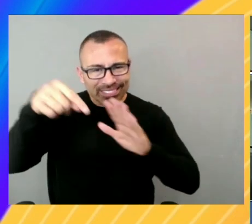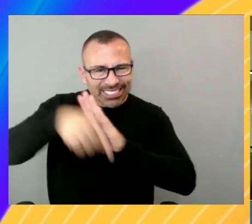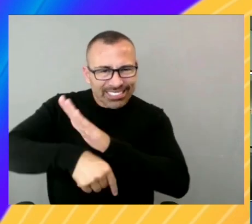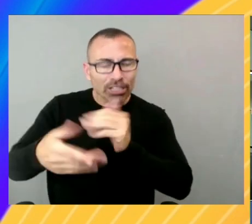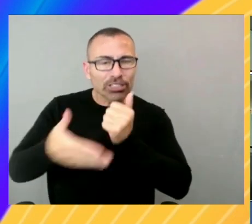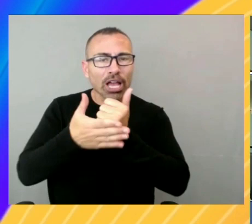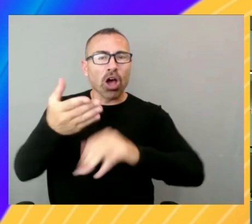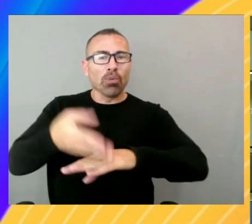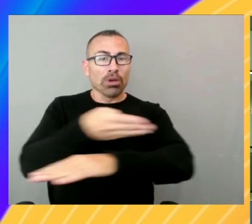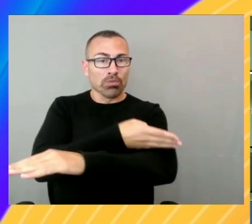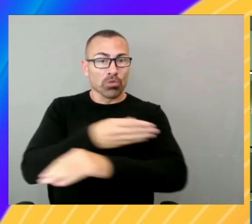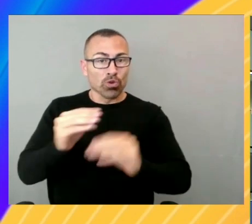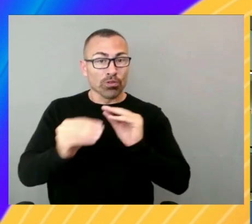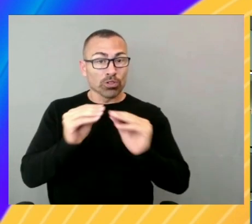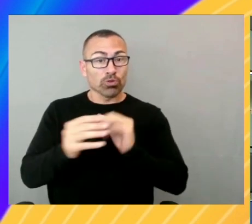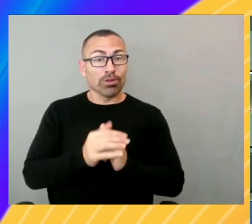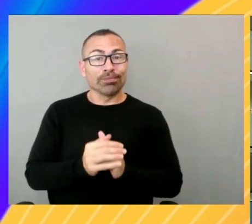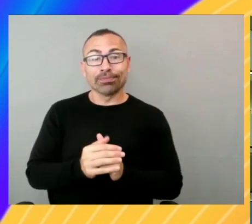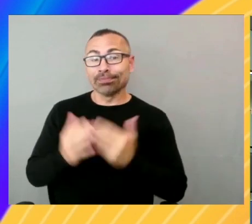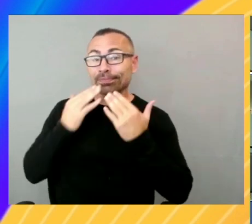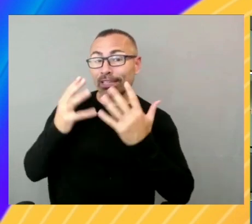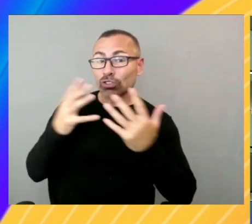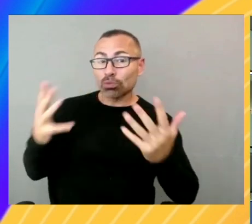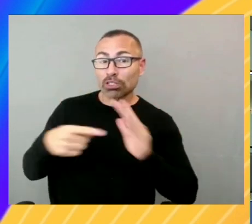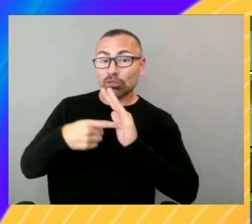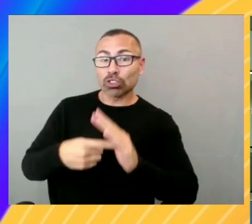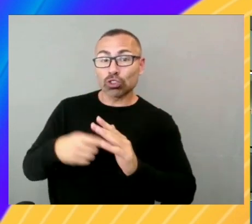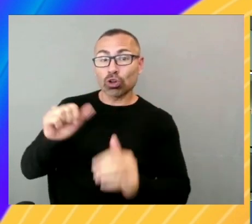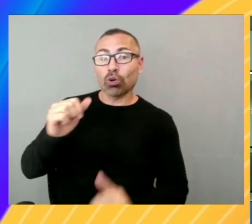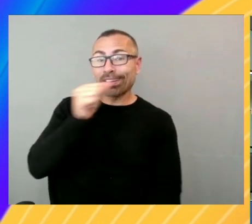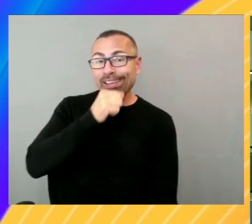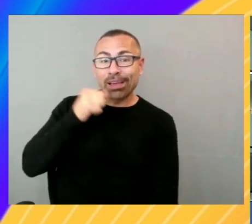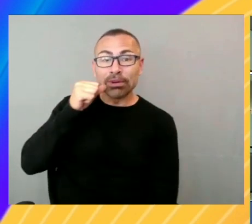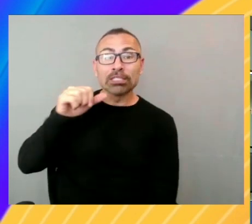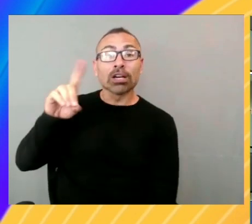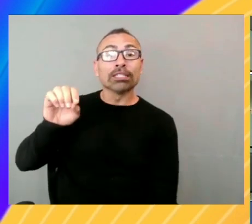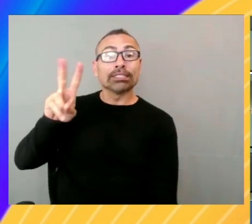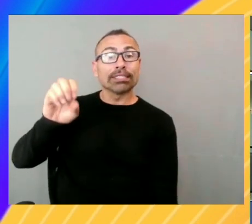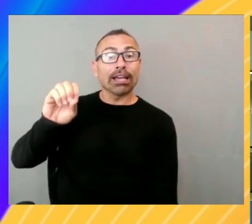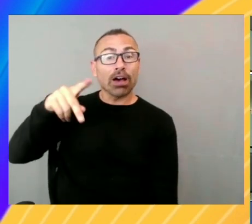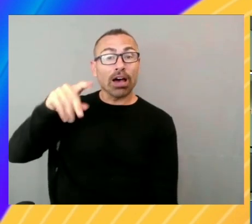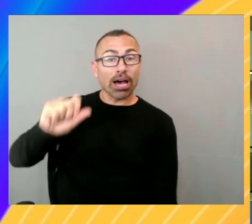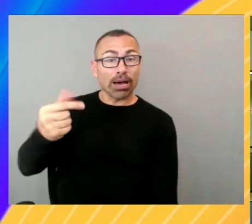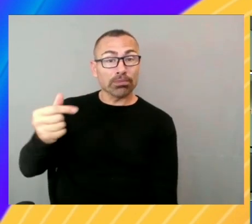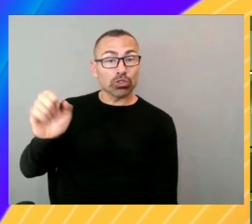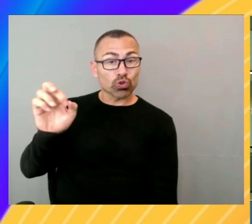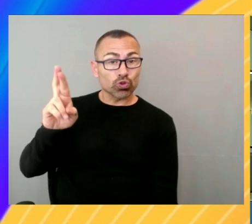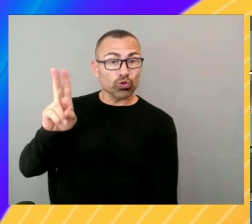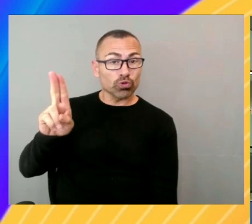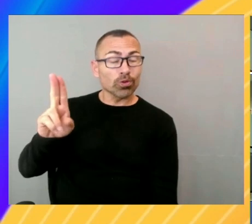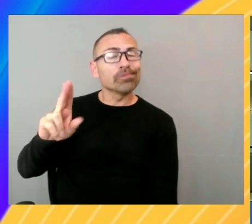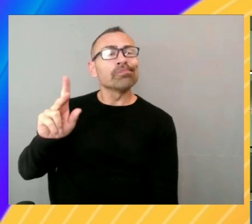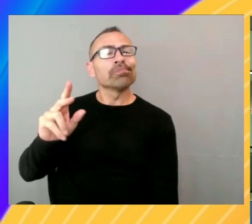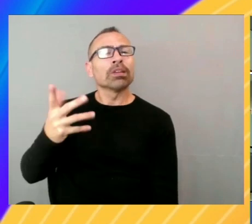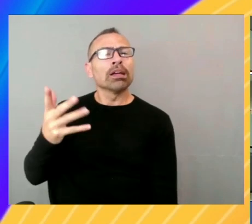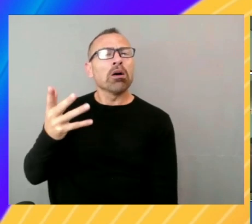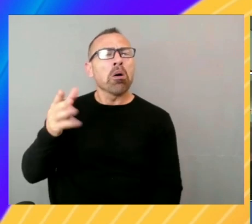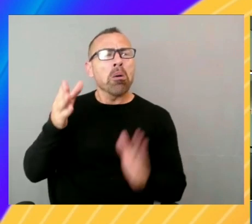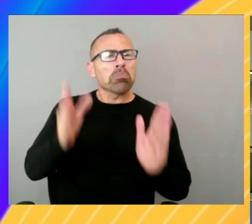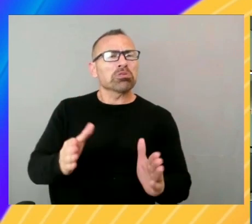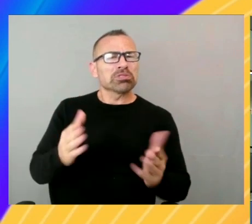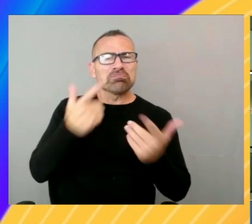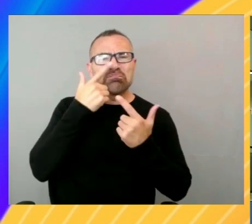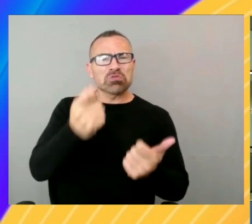us Amazon DevOps Guru. For those that want to get started, are there workshops they can look at? Yeah, there's a workshop that